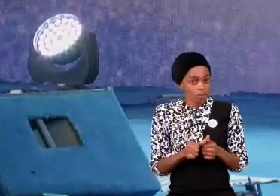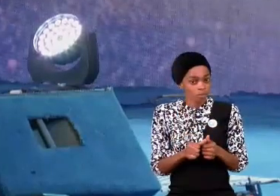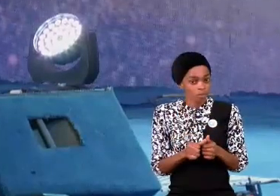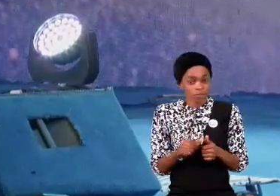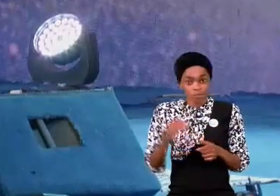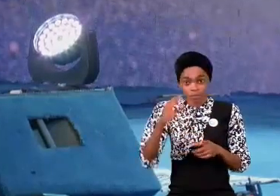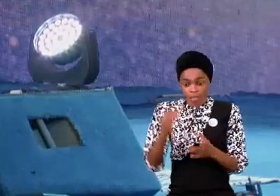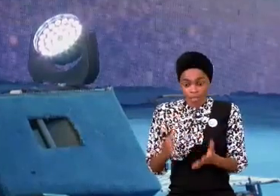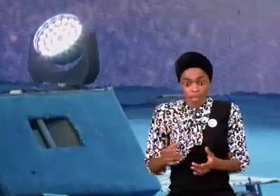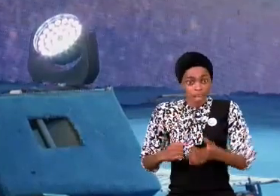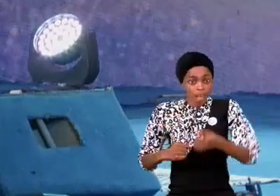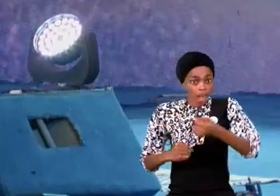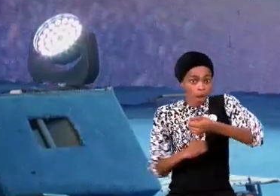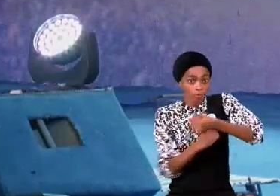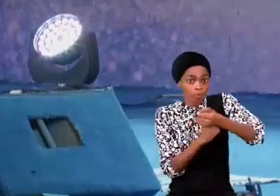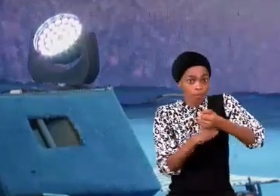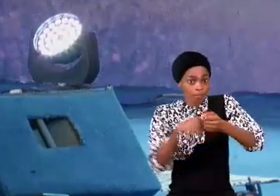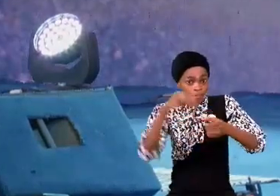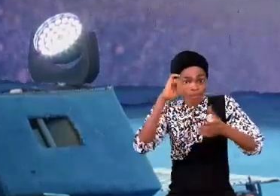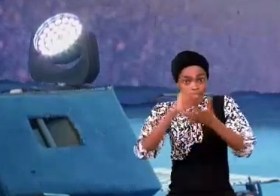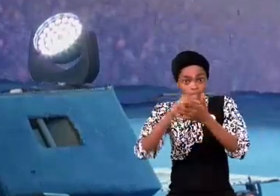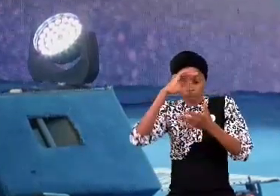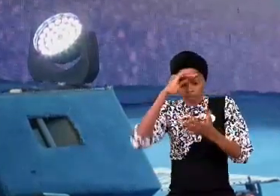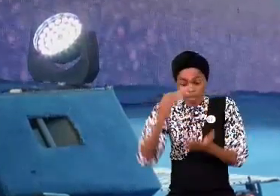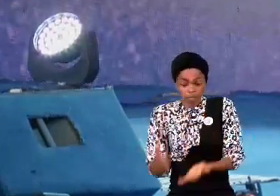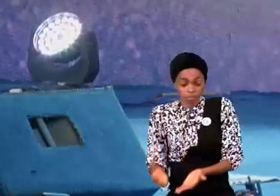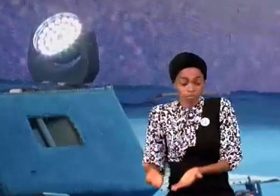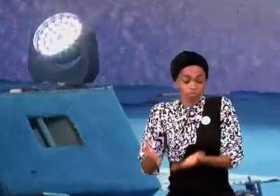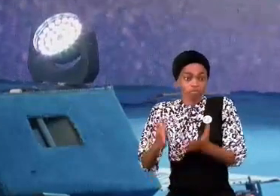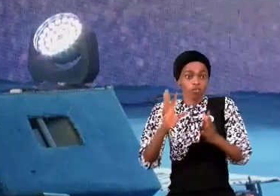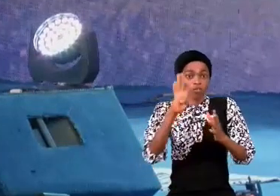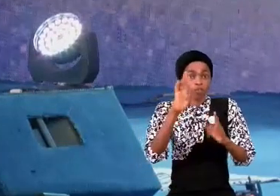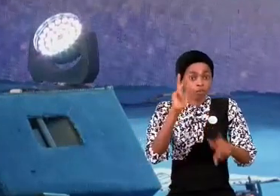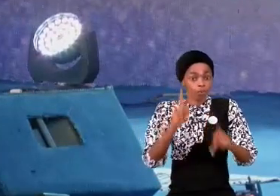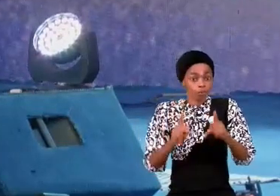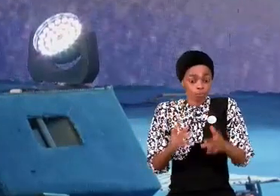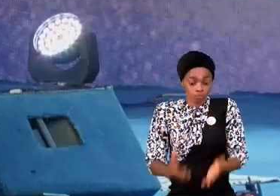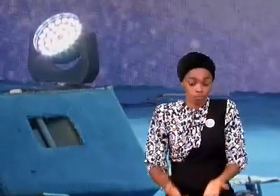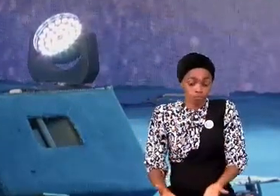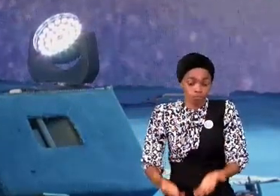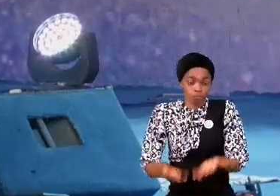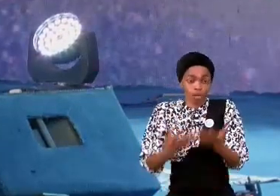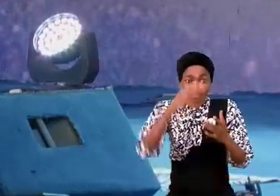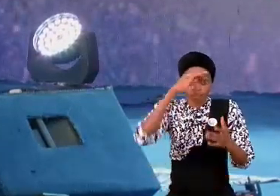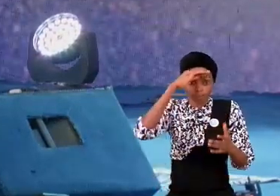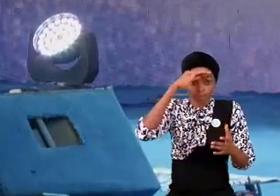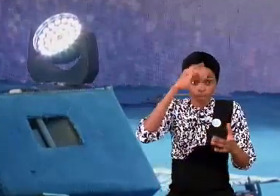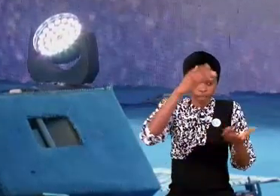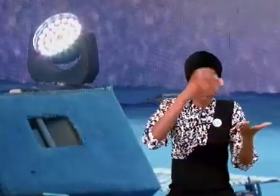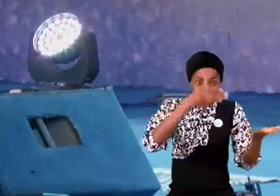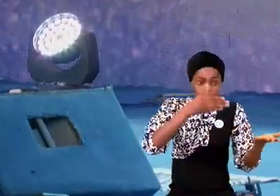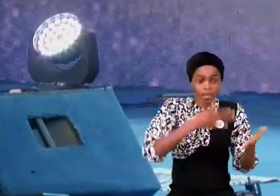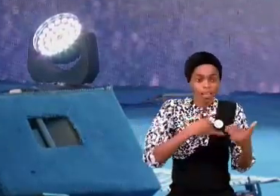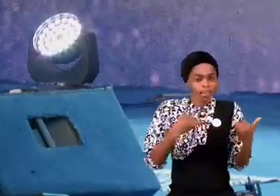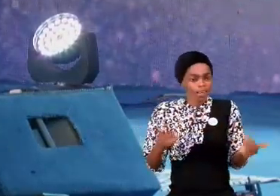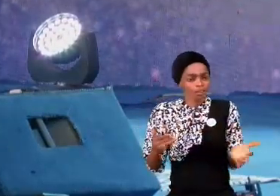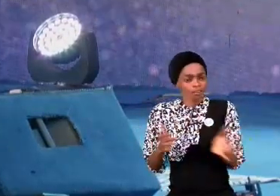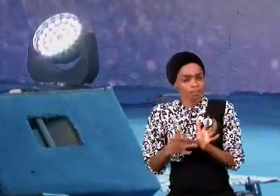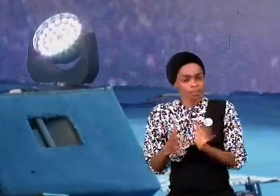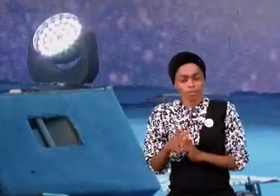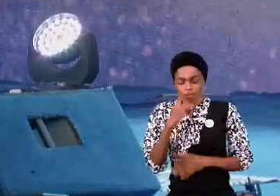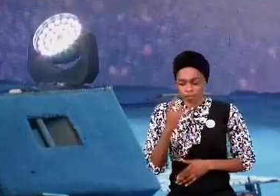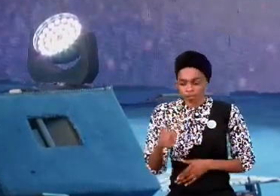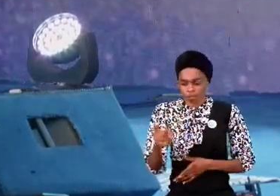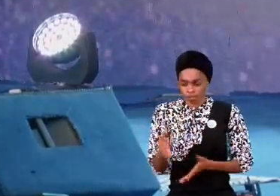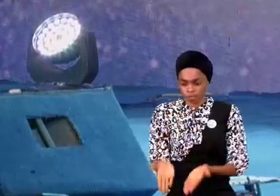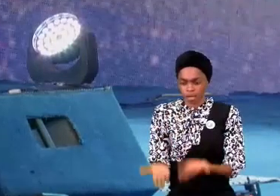now Jesus said, arise, take up thy bed, go thy way into thine house. Look